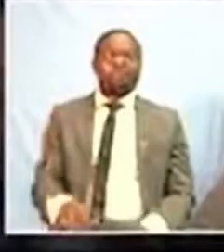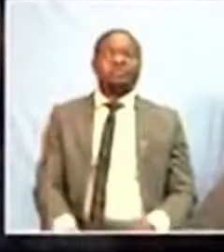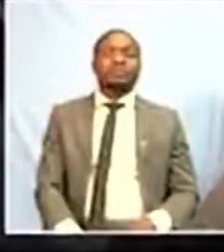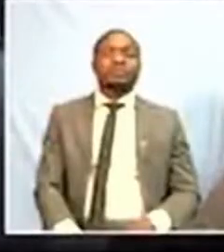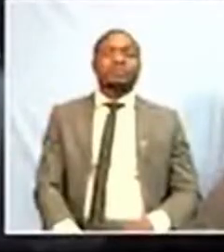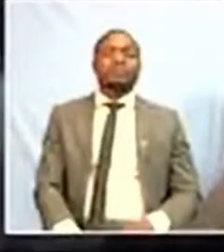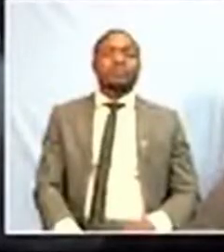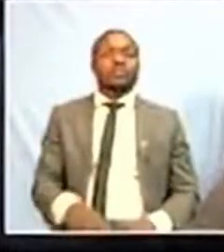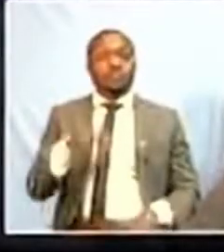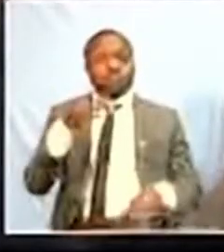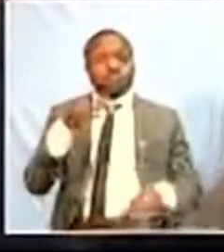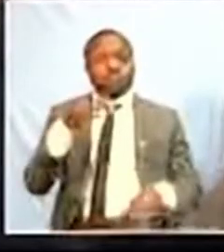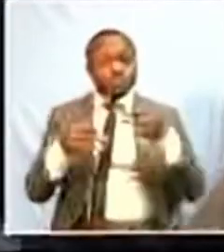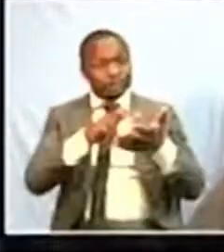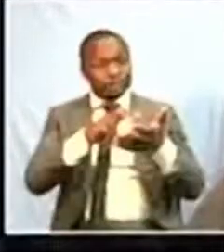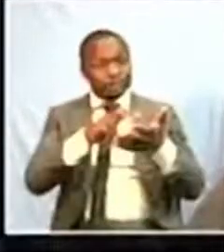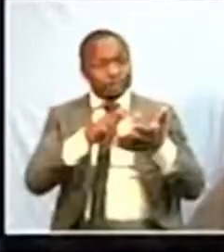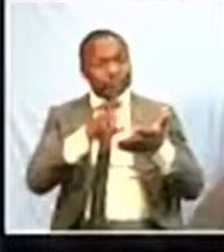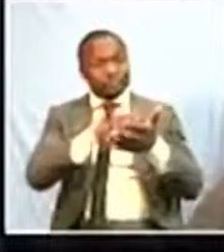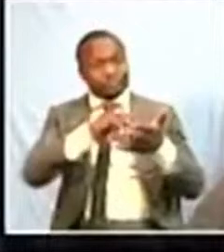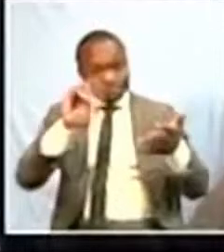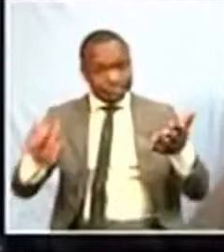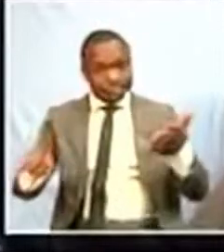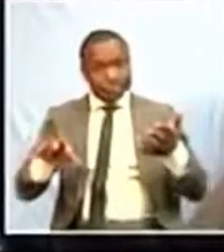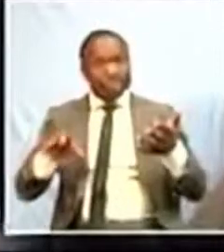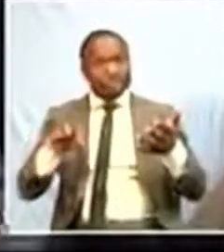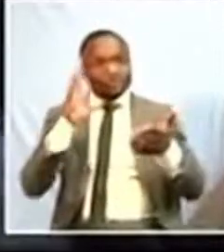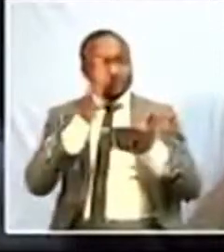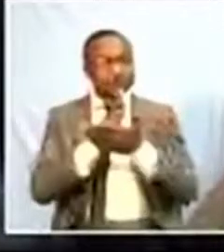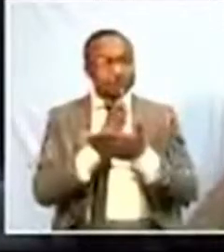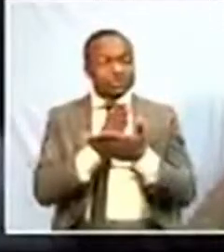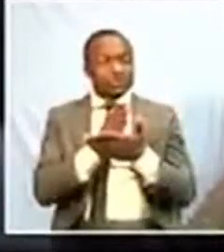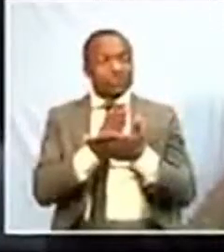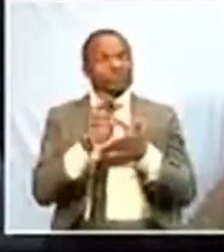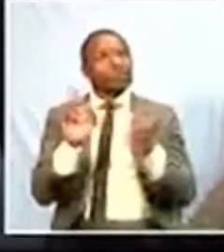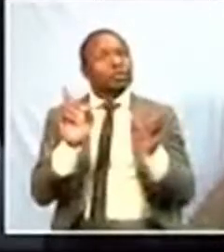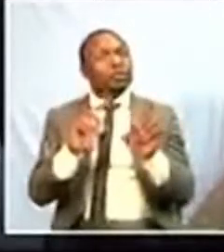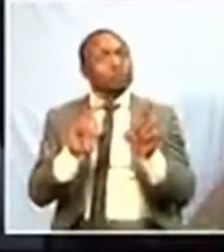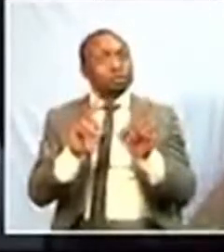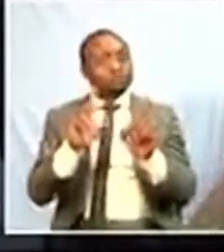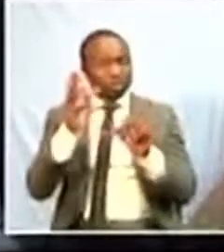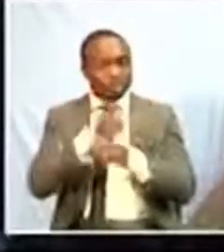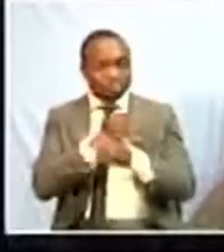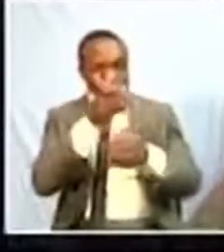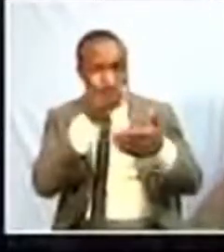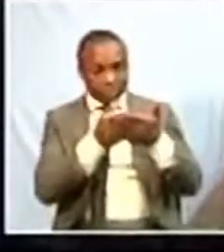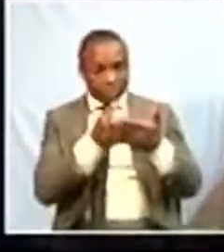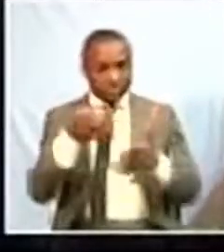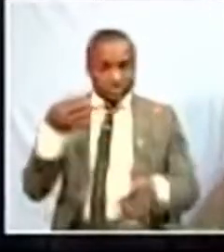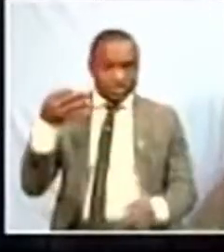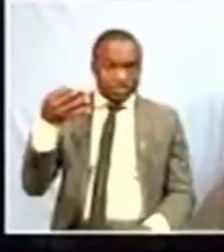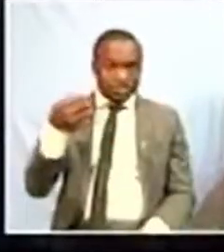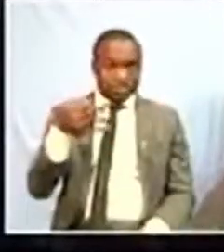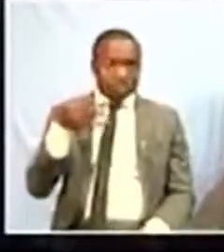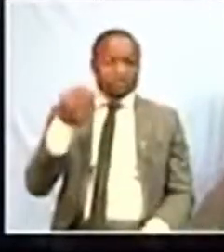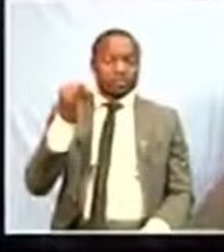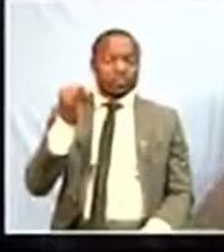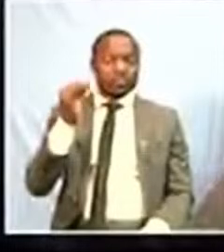What if they will lift that? And where do we get this fiber? Is